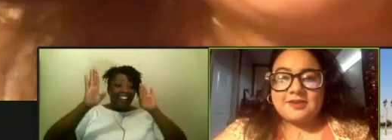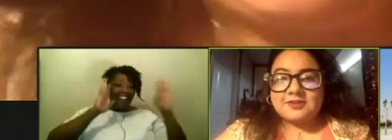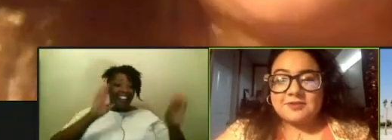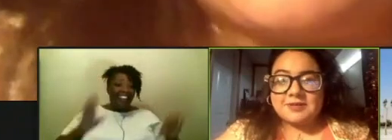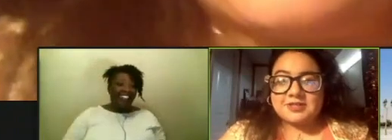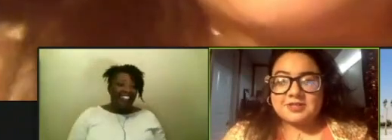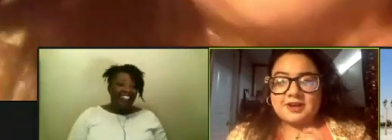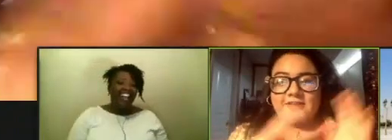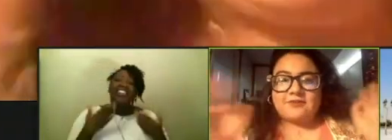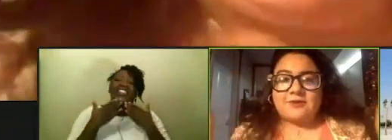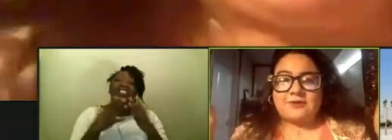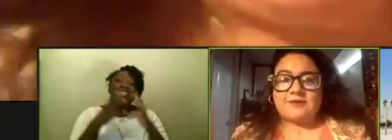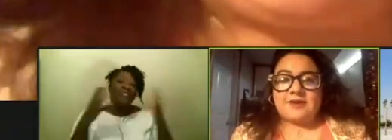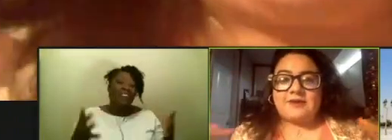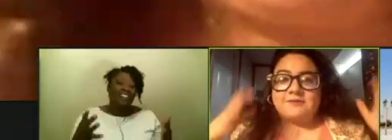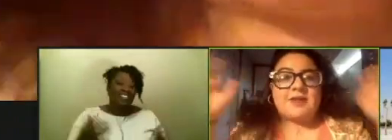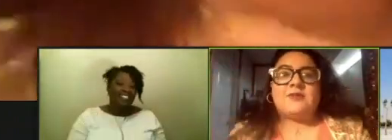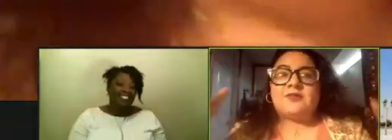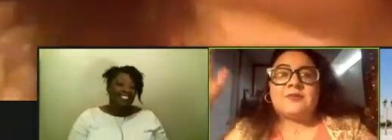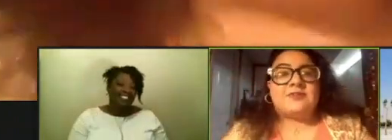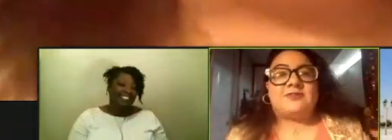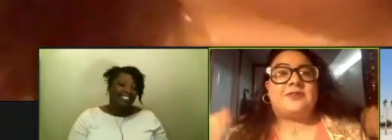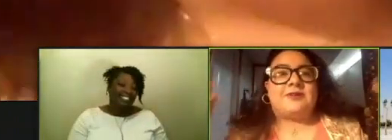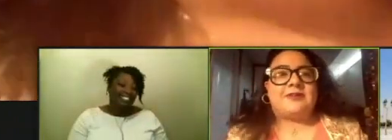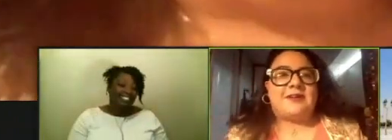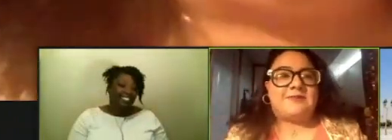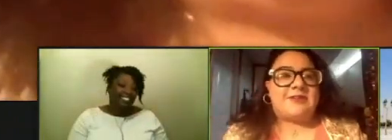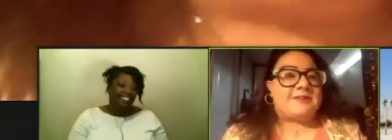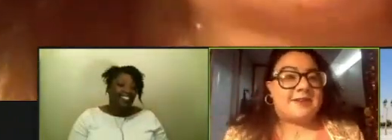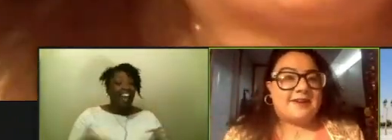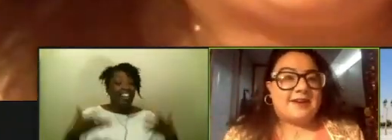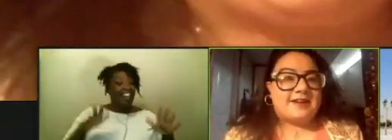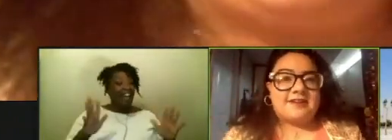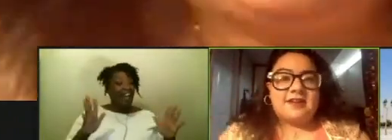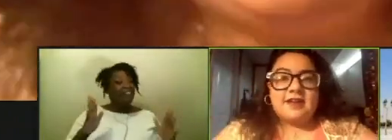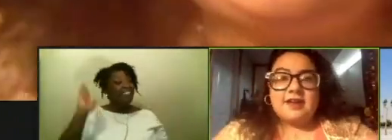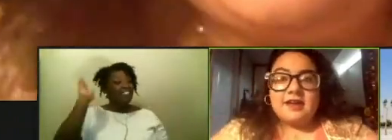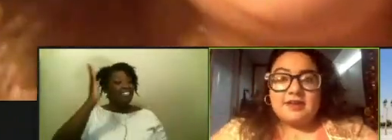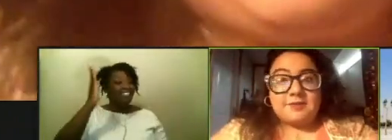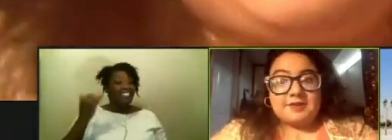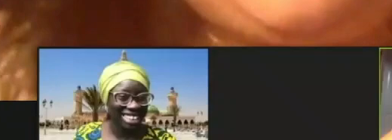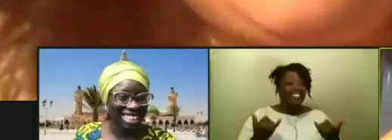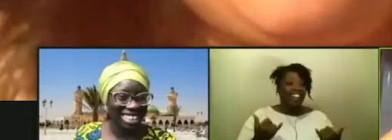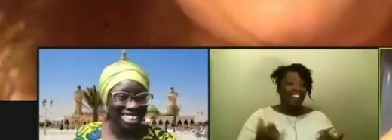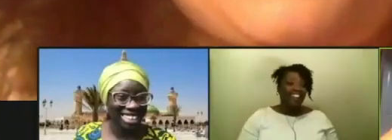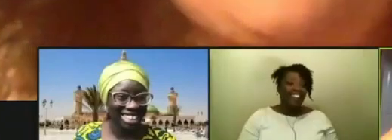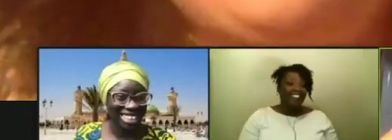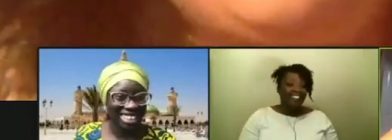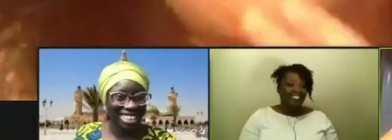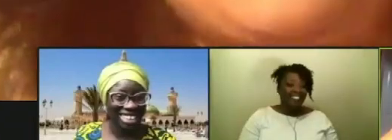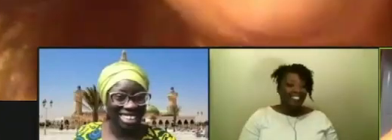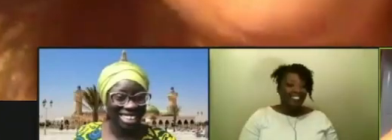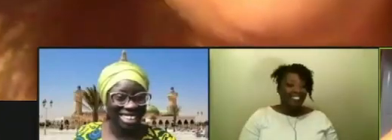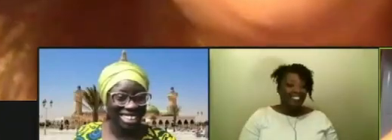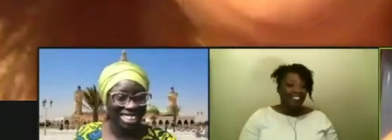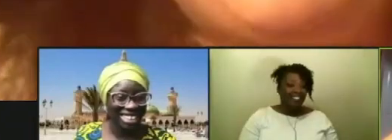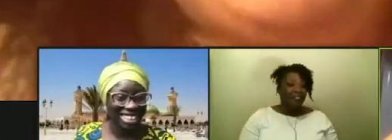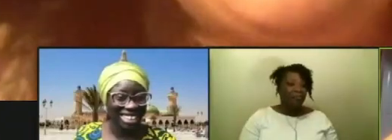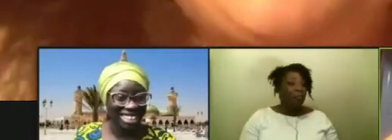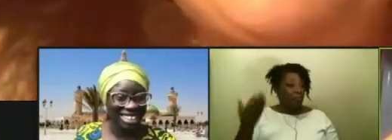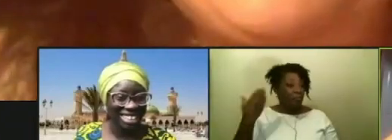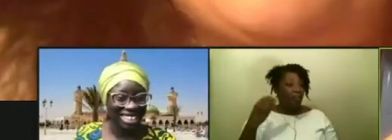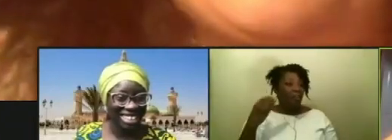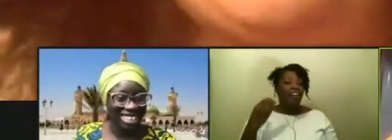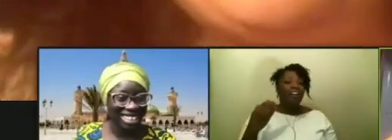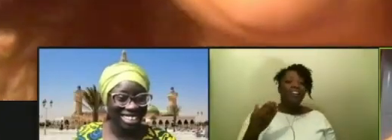Thank you so much for letting me speak on speak today. Like Sadie said, my name